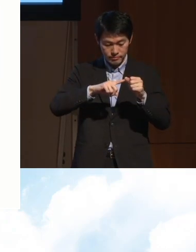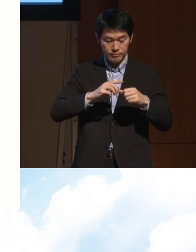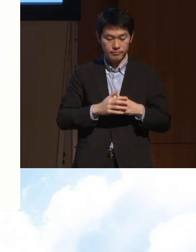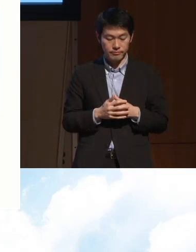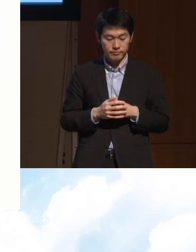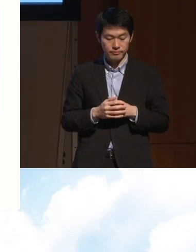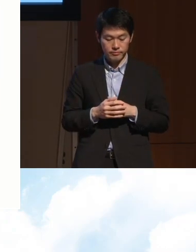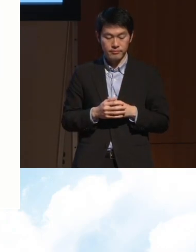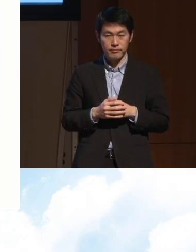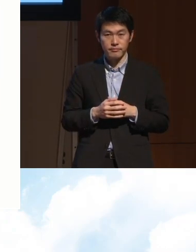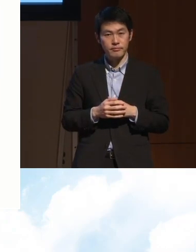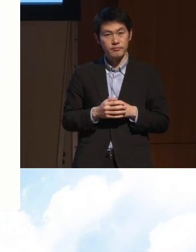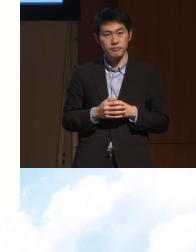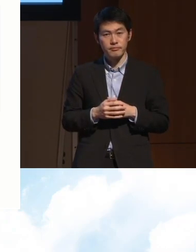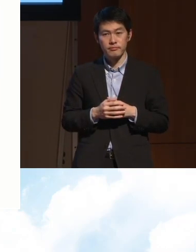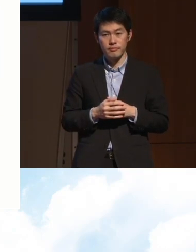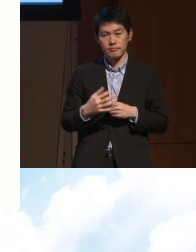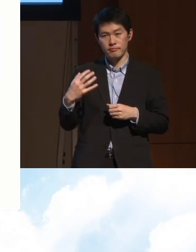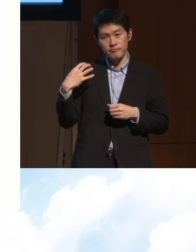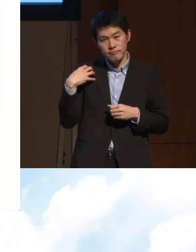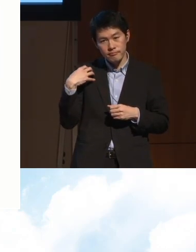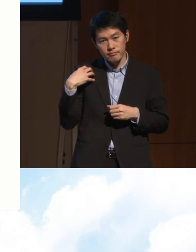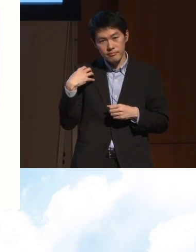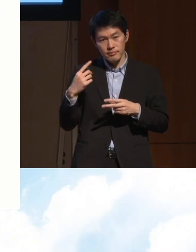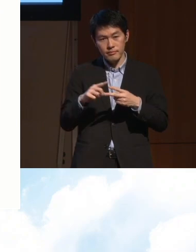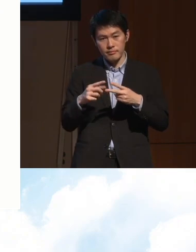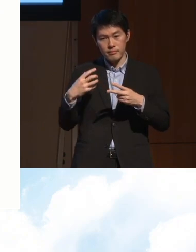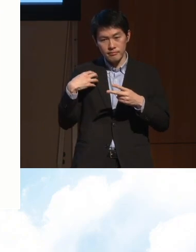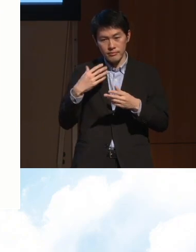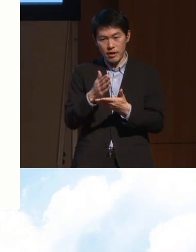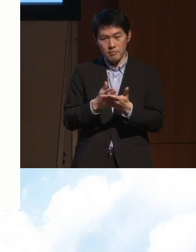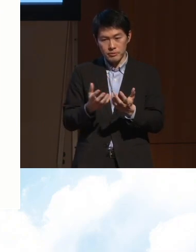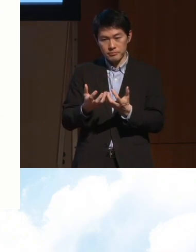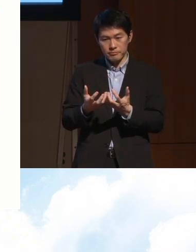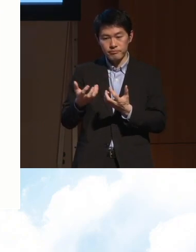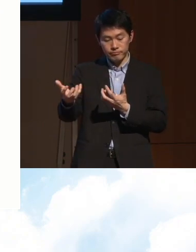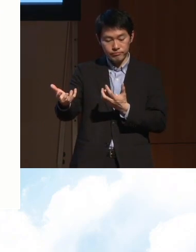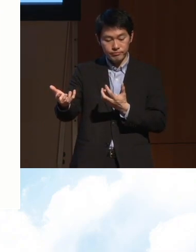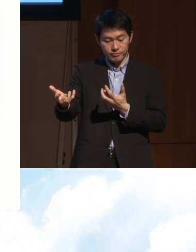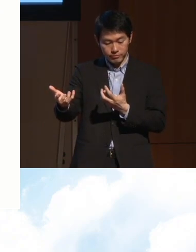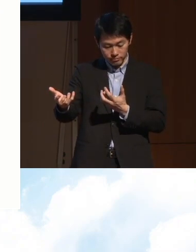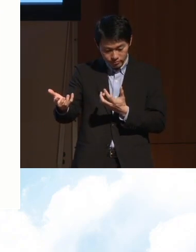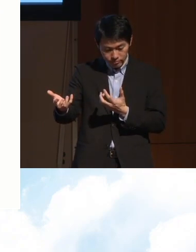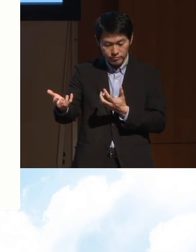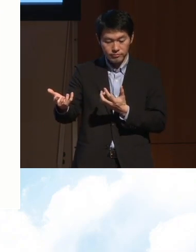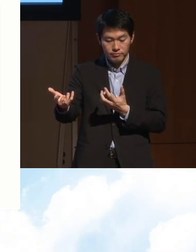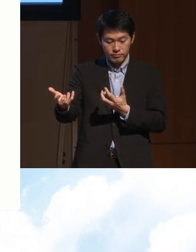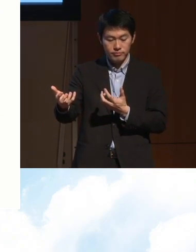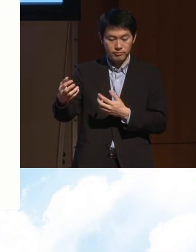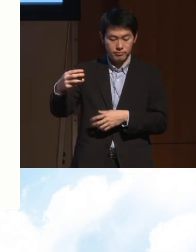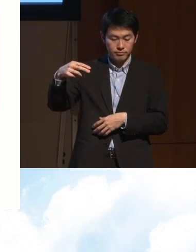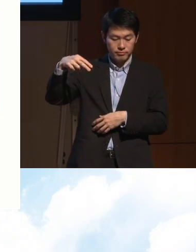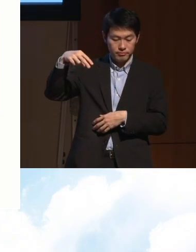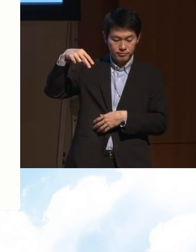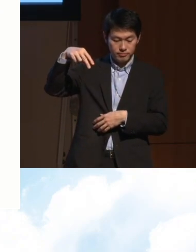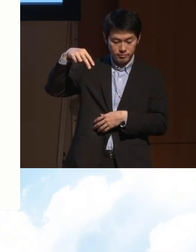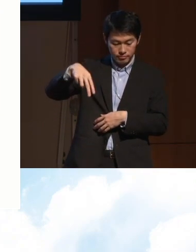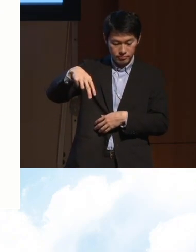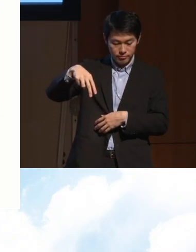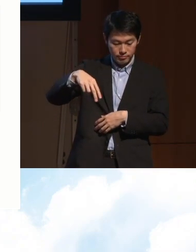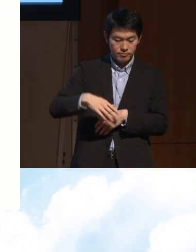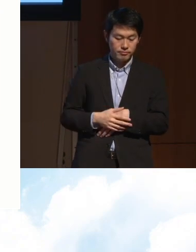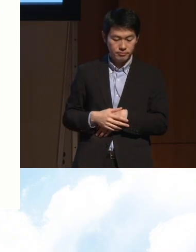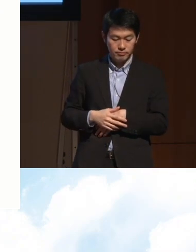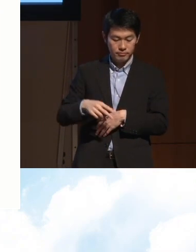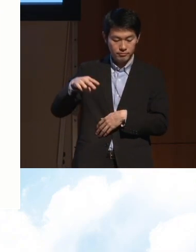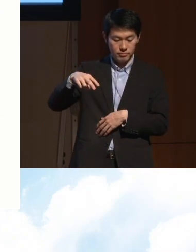be our new institute as a National Institute of Health. And the remaining